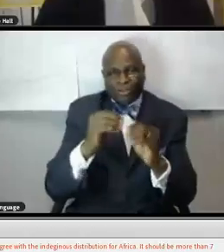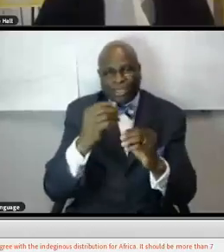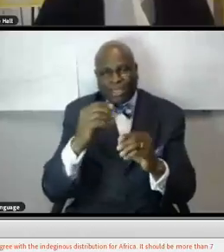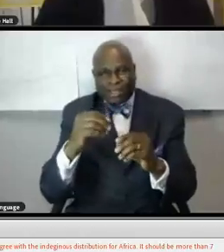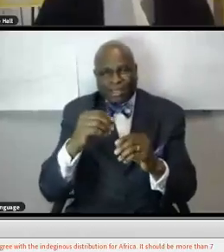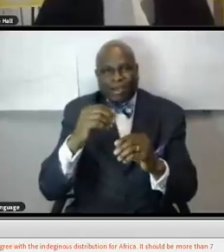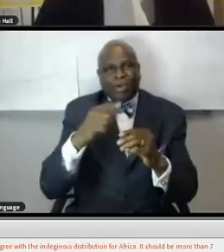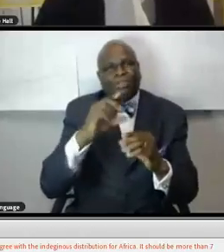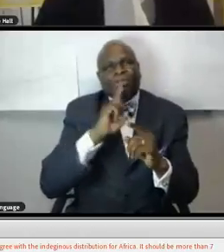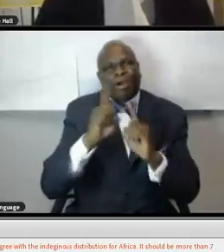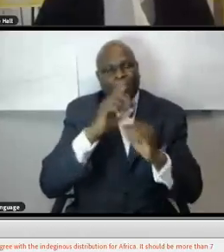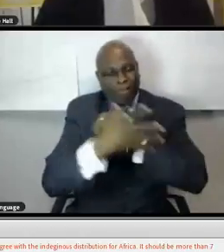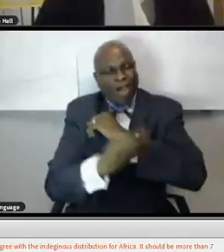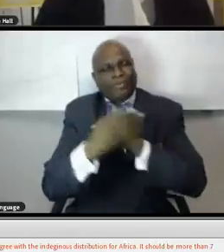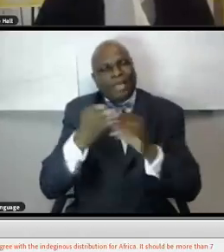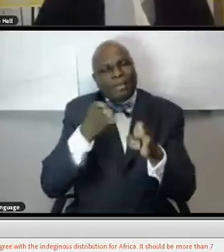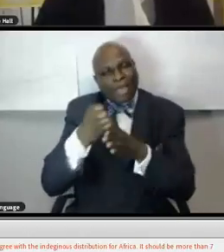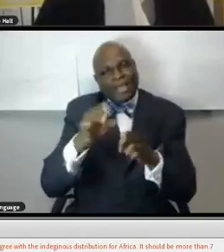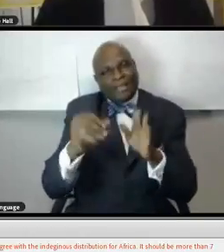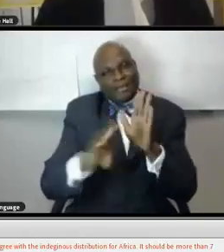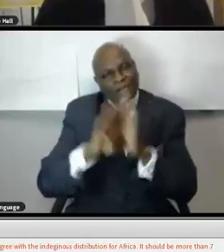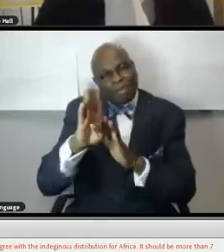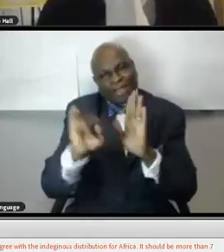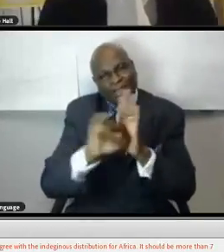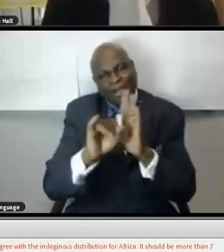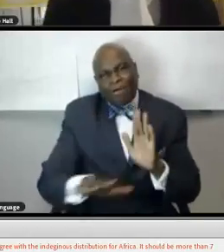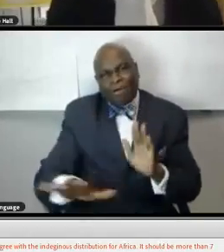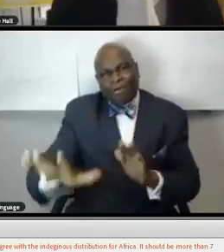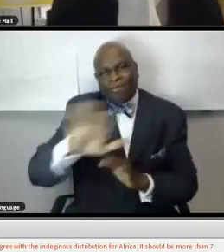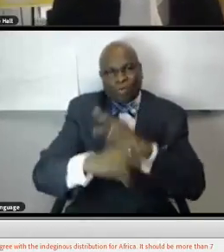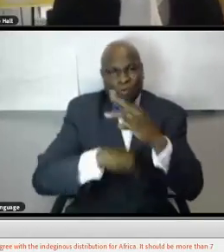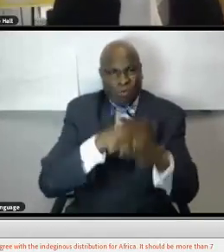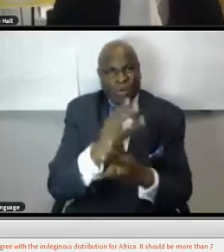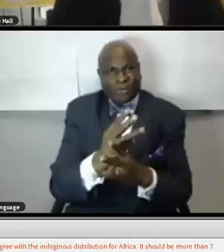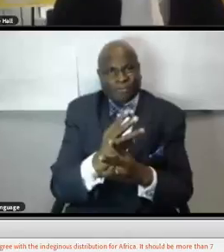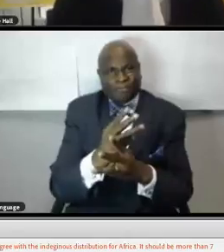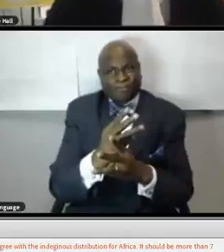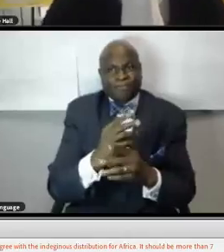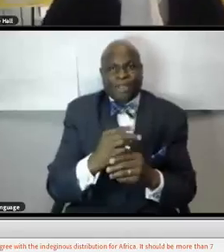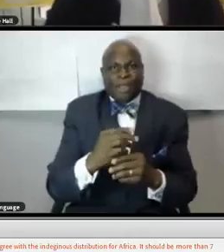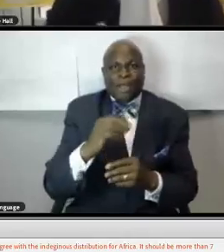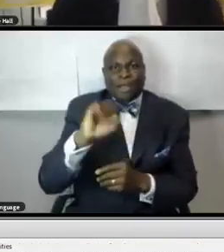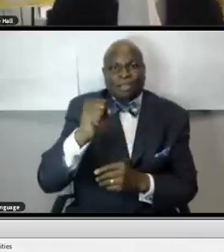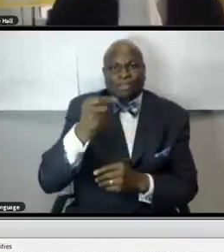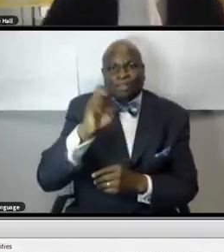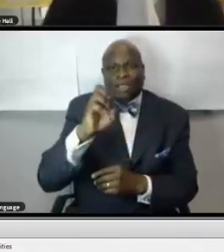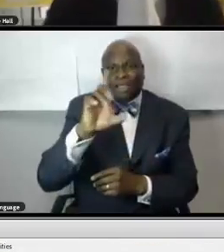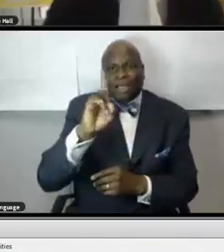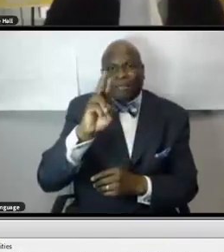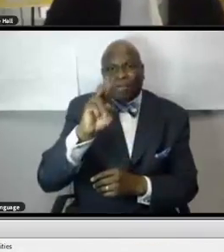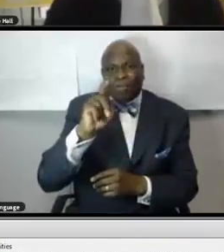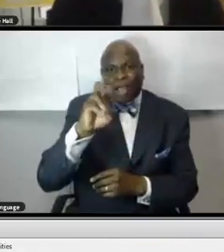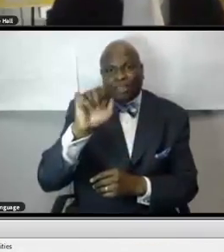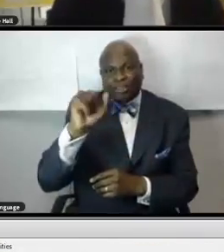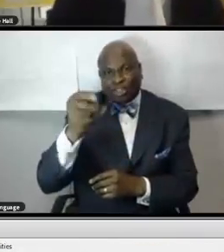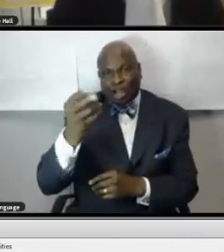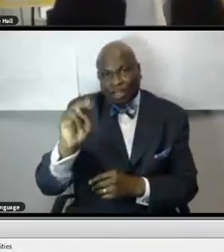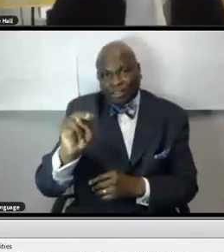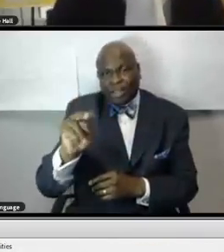other main development indicators around the world. Shanta Devarajan,